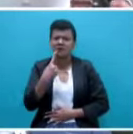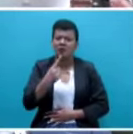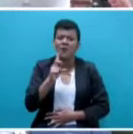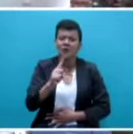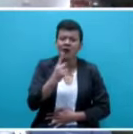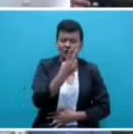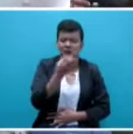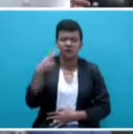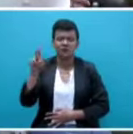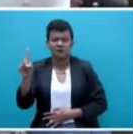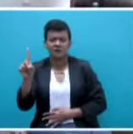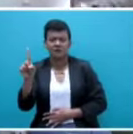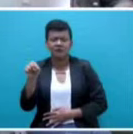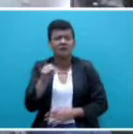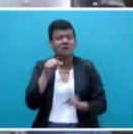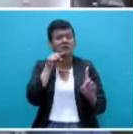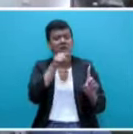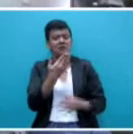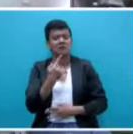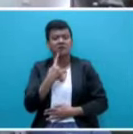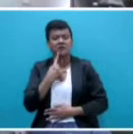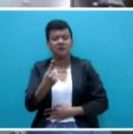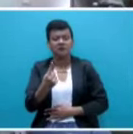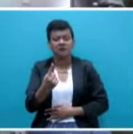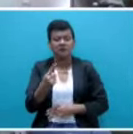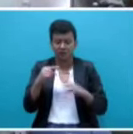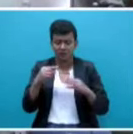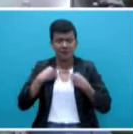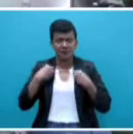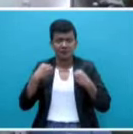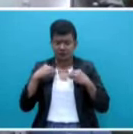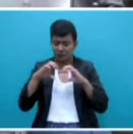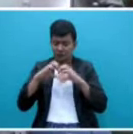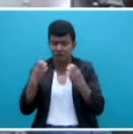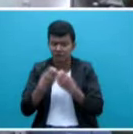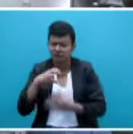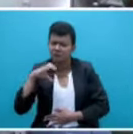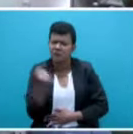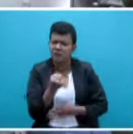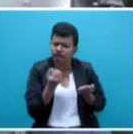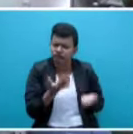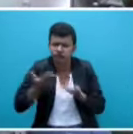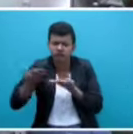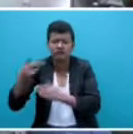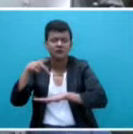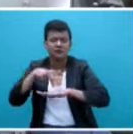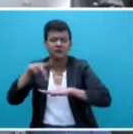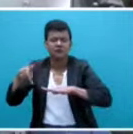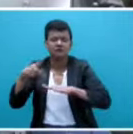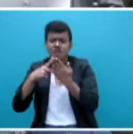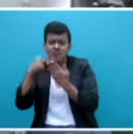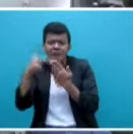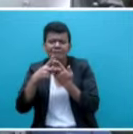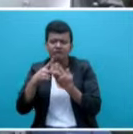the Business Committee must recommend to Parliament a programme of sitting periods for each session of Parliament or